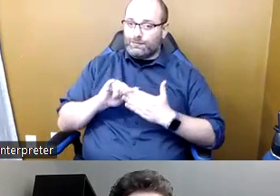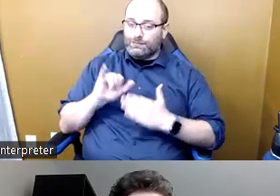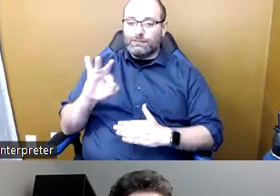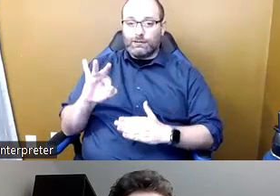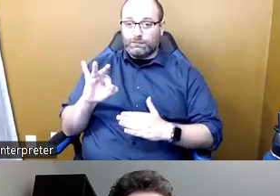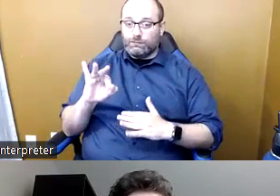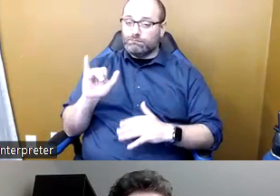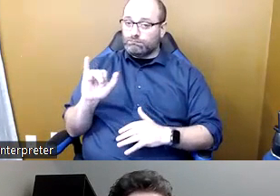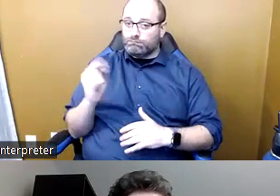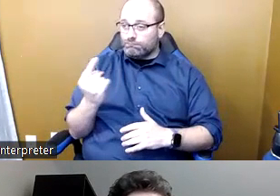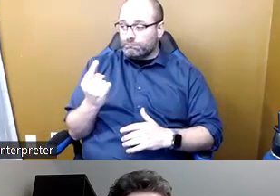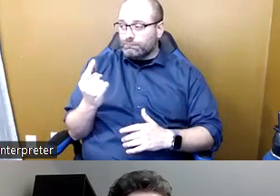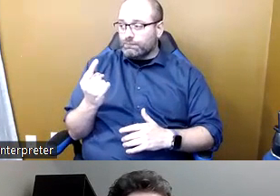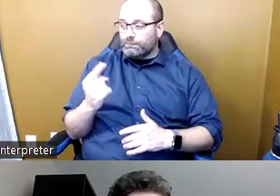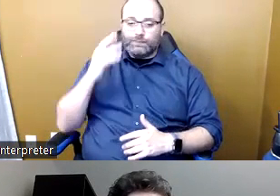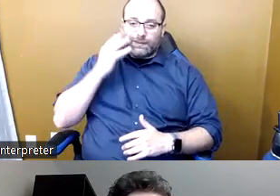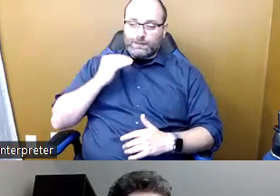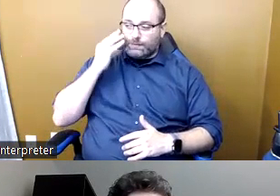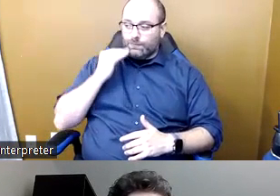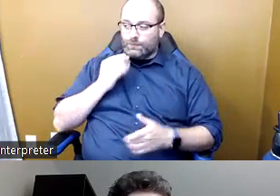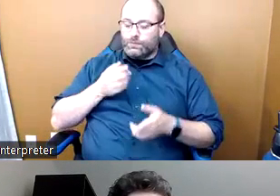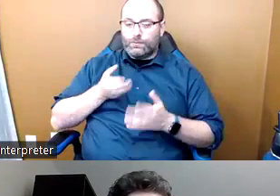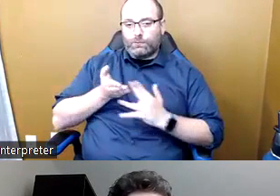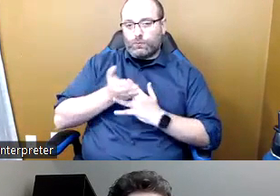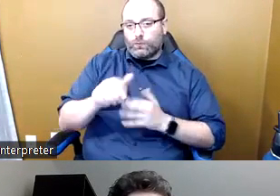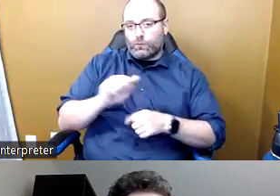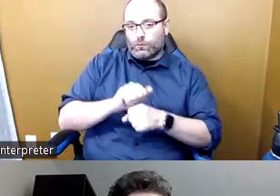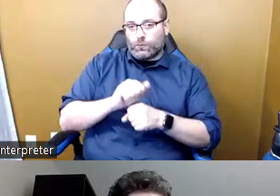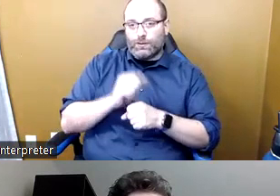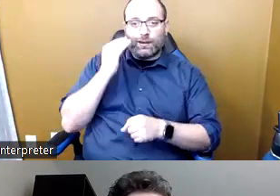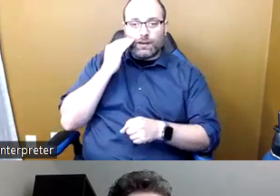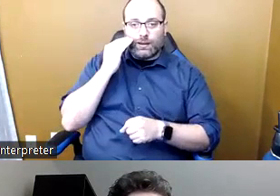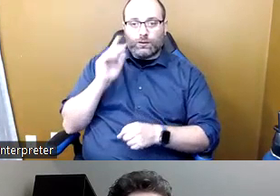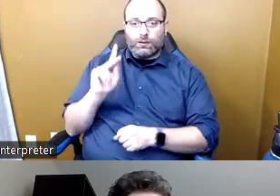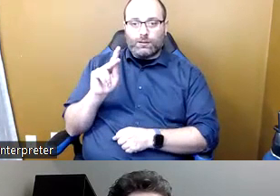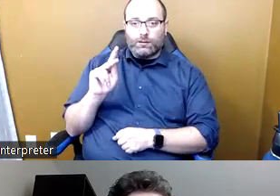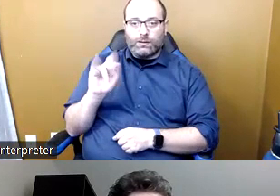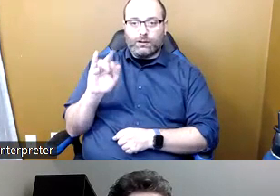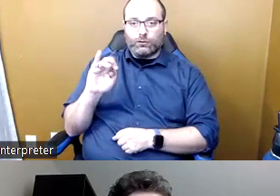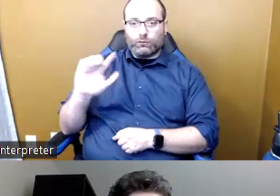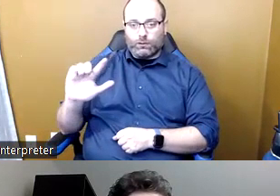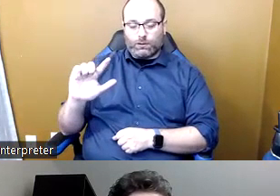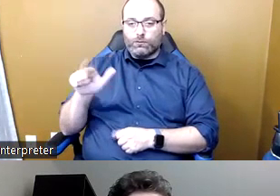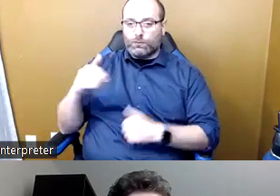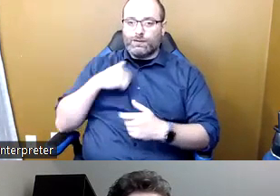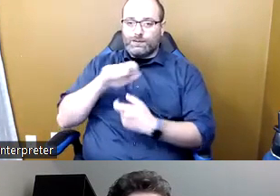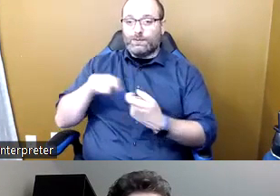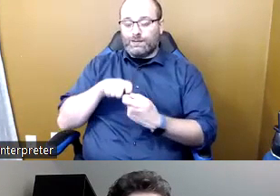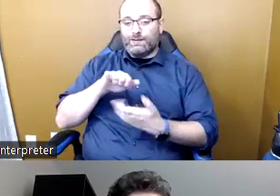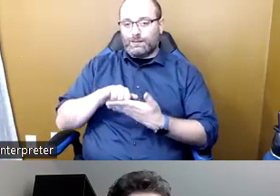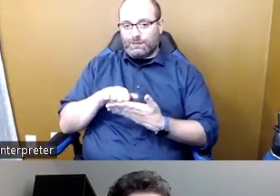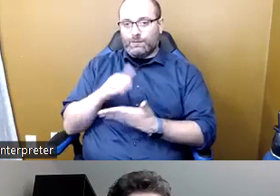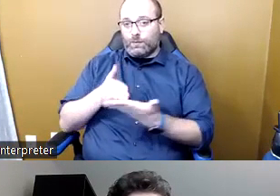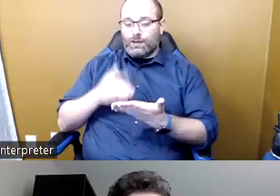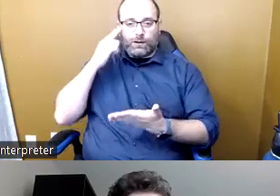is something that you may have experienced throughout your work. I know that Kirill specifically, you have that piece, but I know we're speaking about